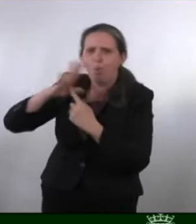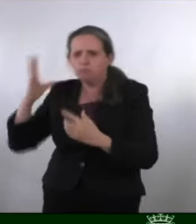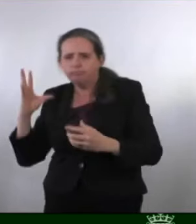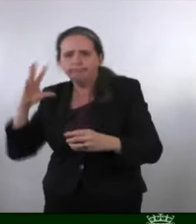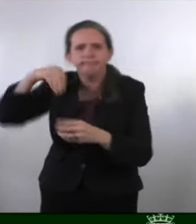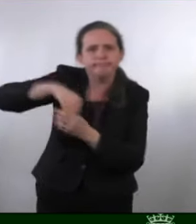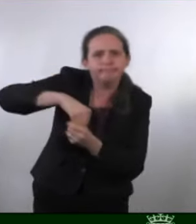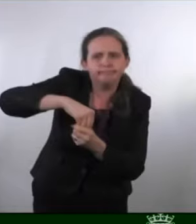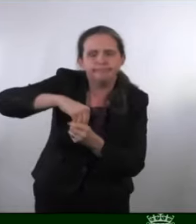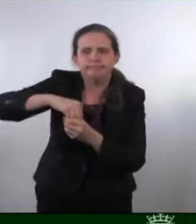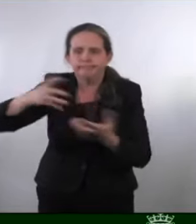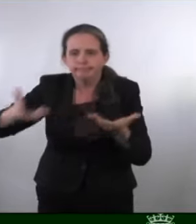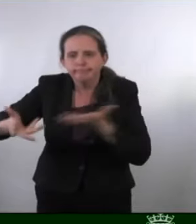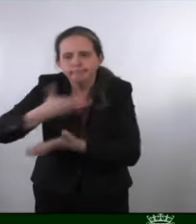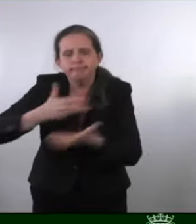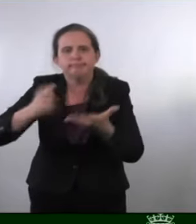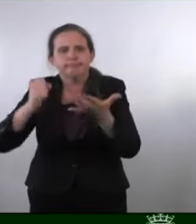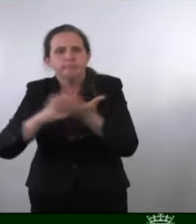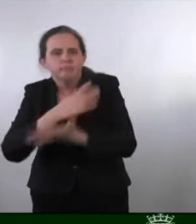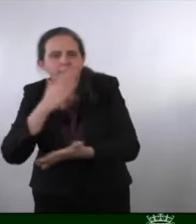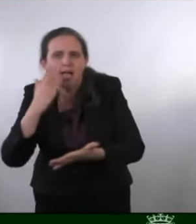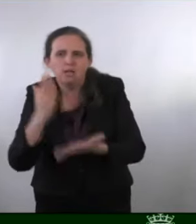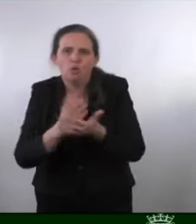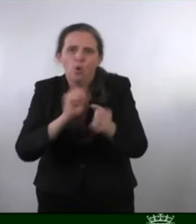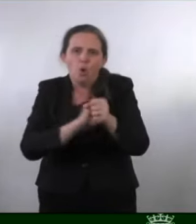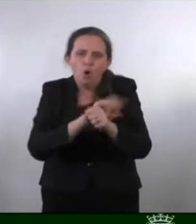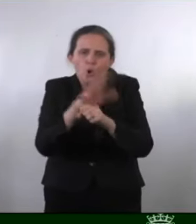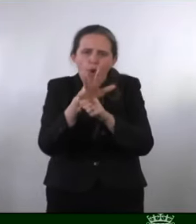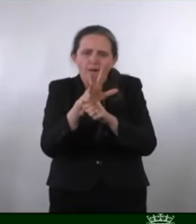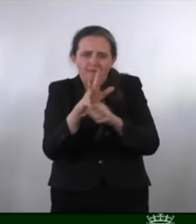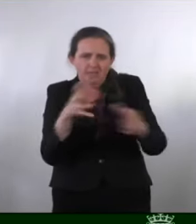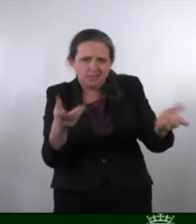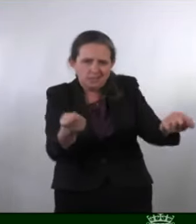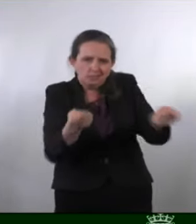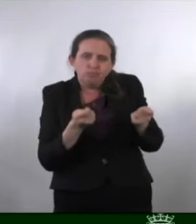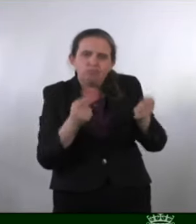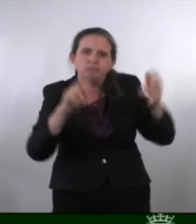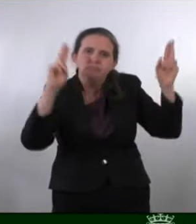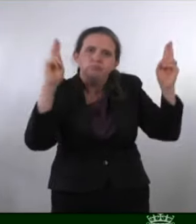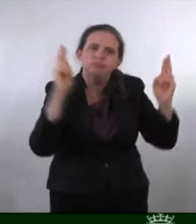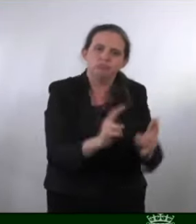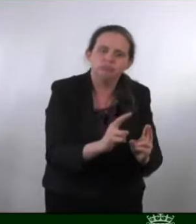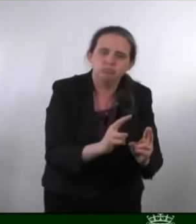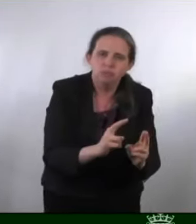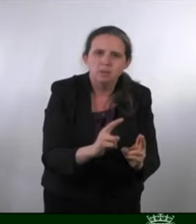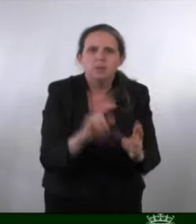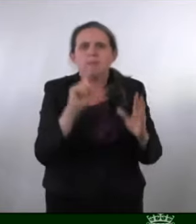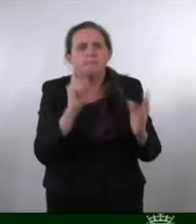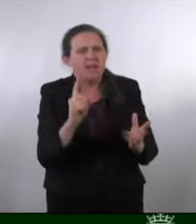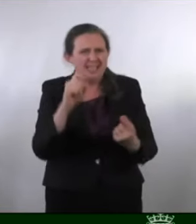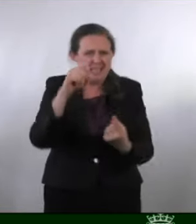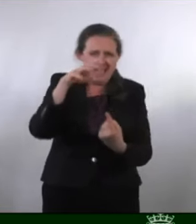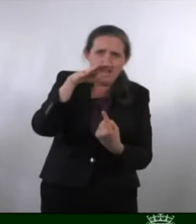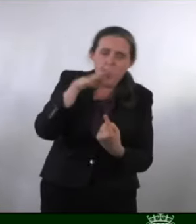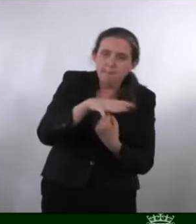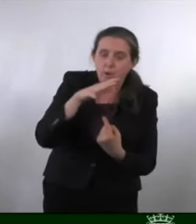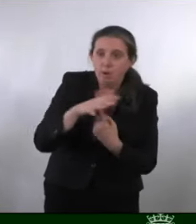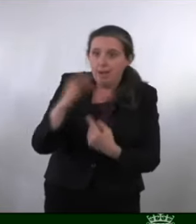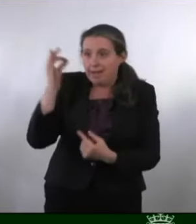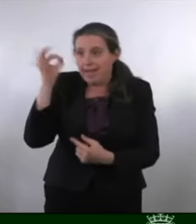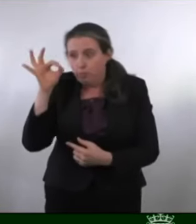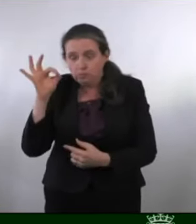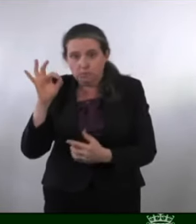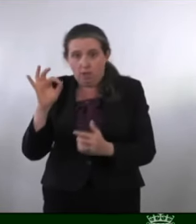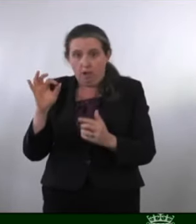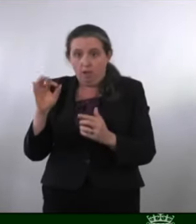infection such as COVID. But councils and primary health trusts cannot altogether roll out rapid